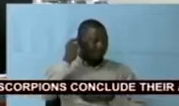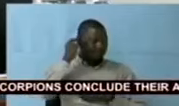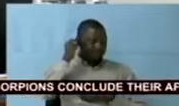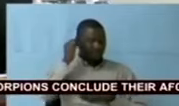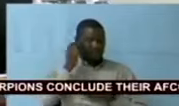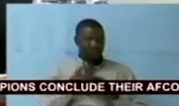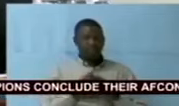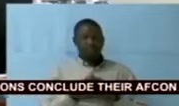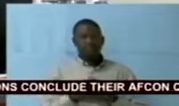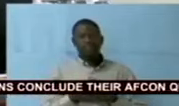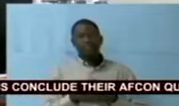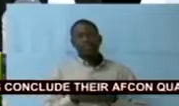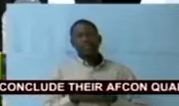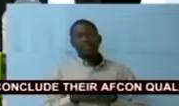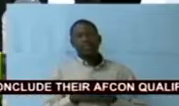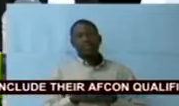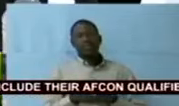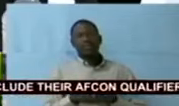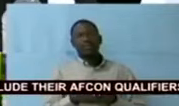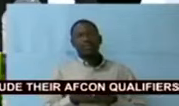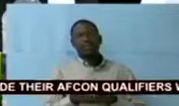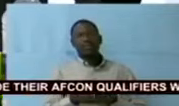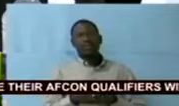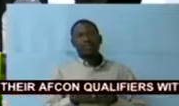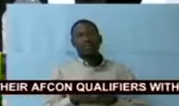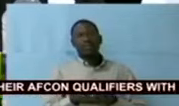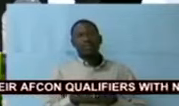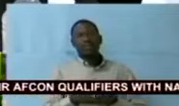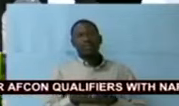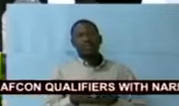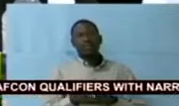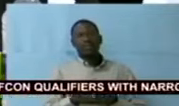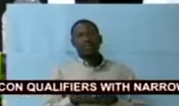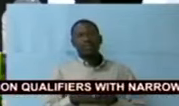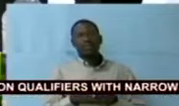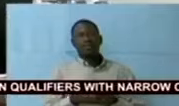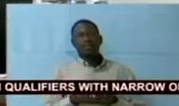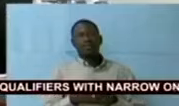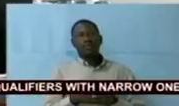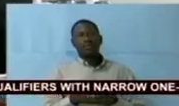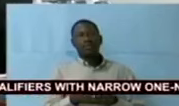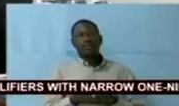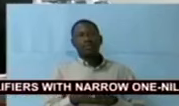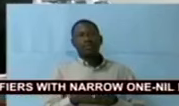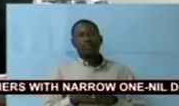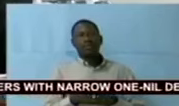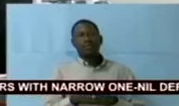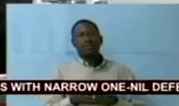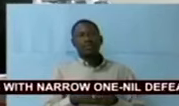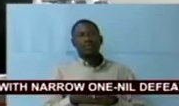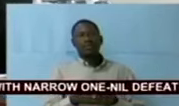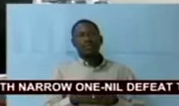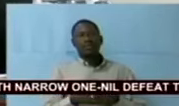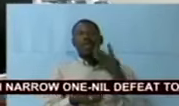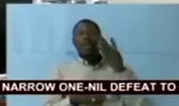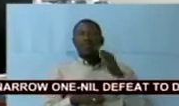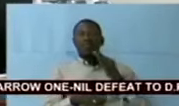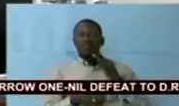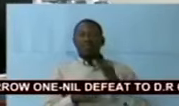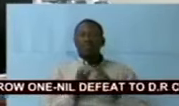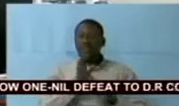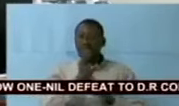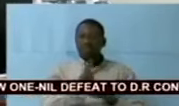silolu wo buka londino wo kitindiri silolu kang. And even if we had filed an